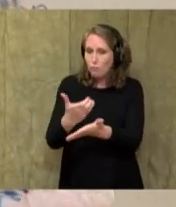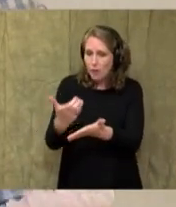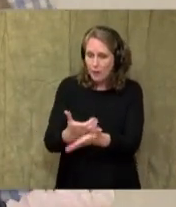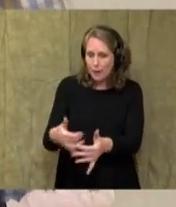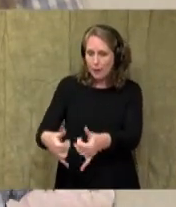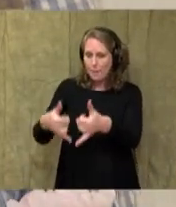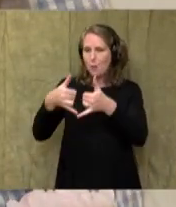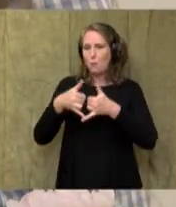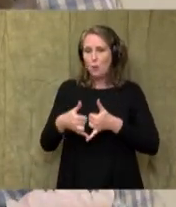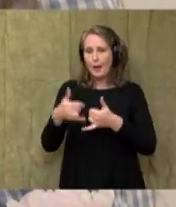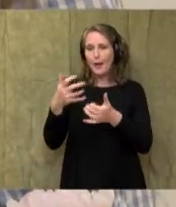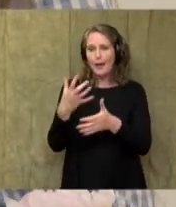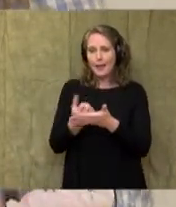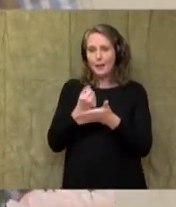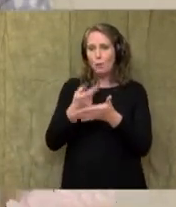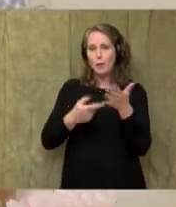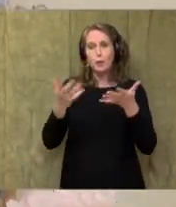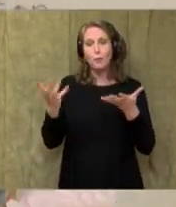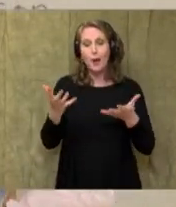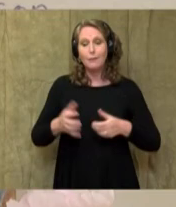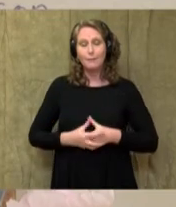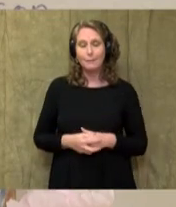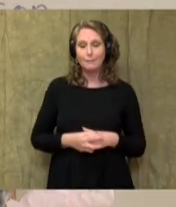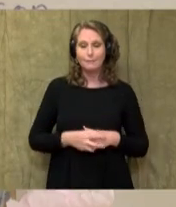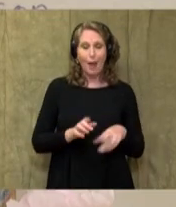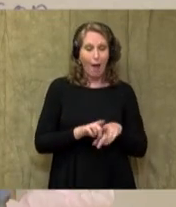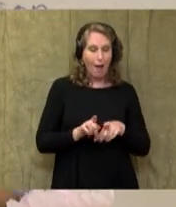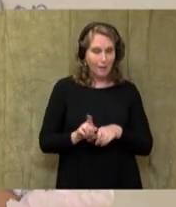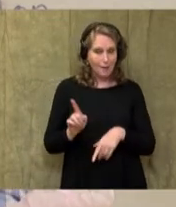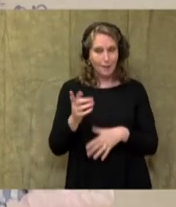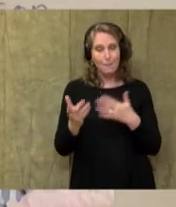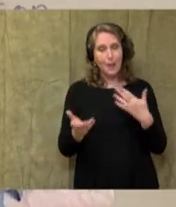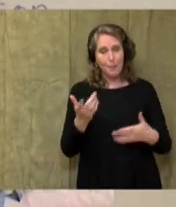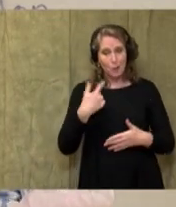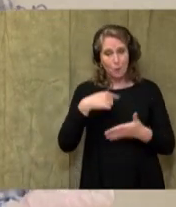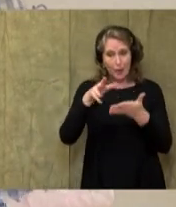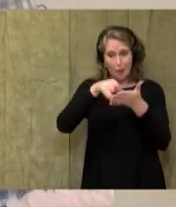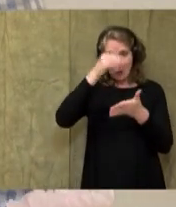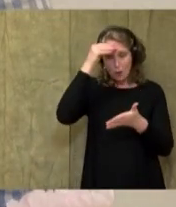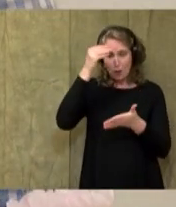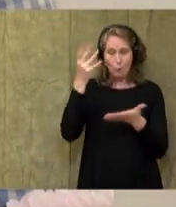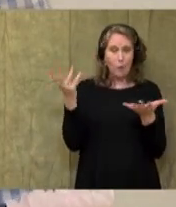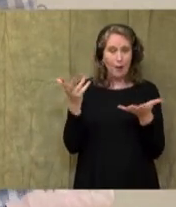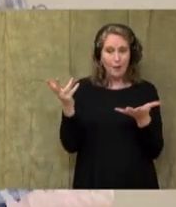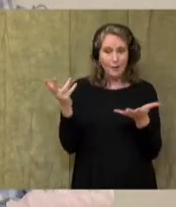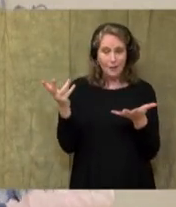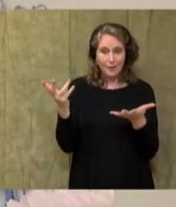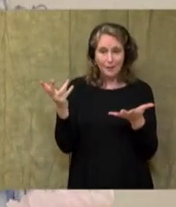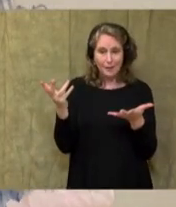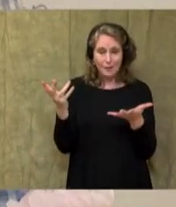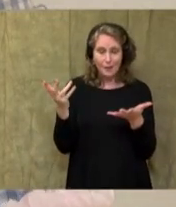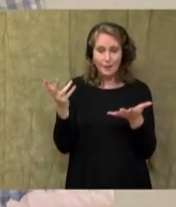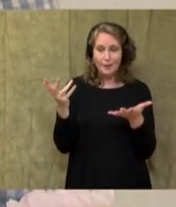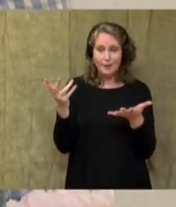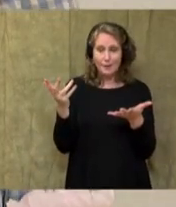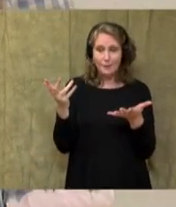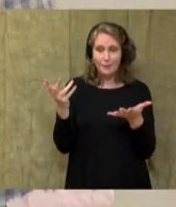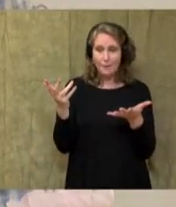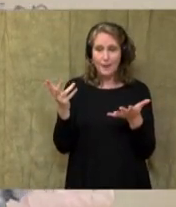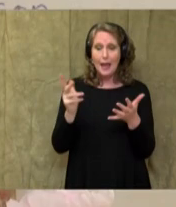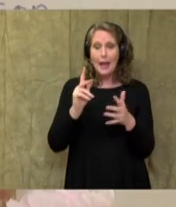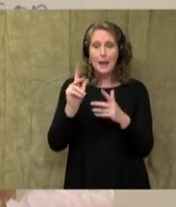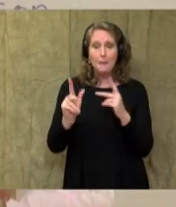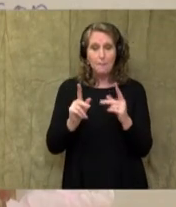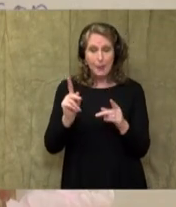rewarded and get what you want. Also, maybe we could learn the lesson of to be careful of people who